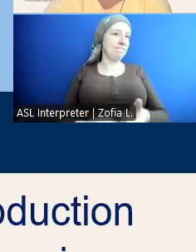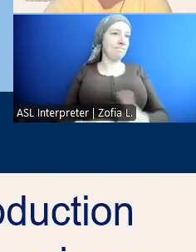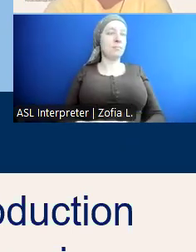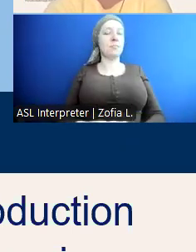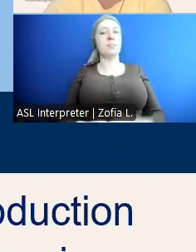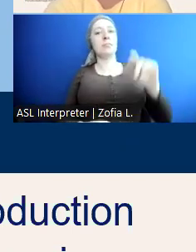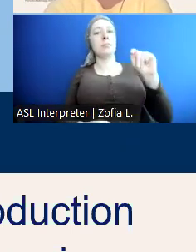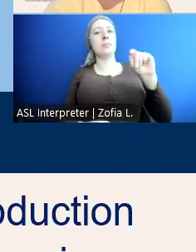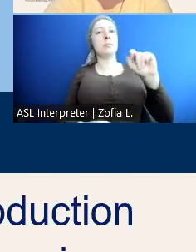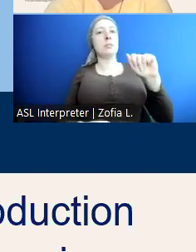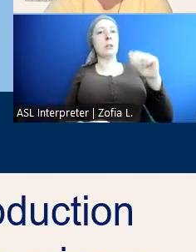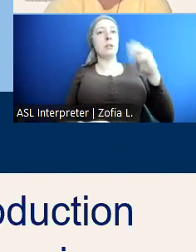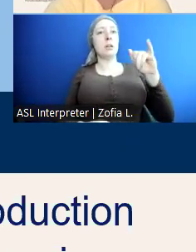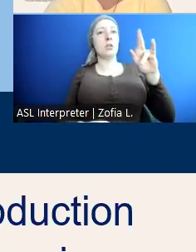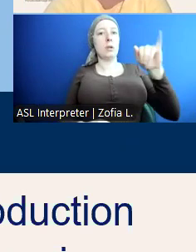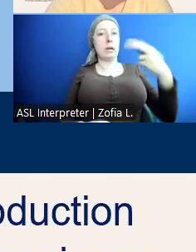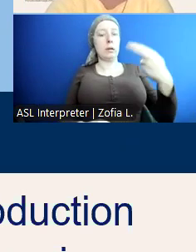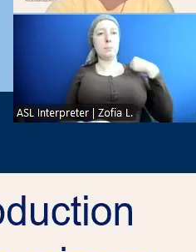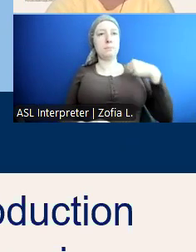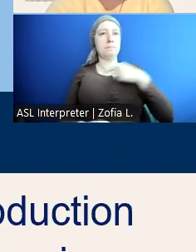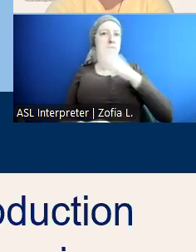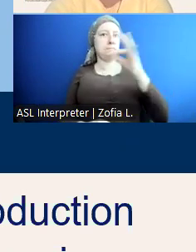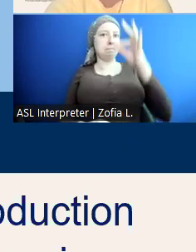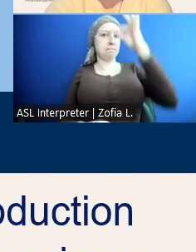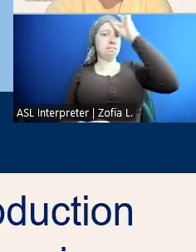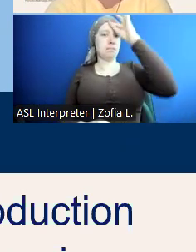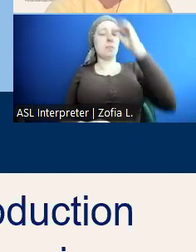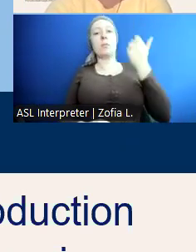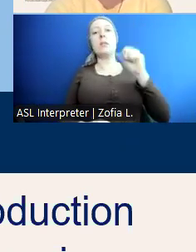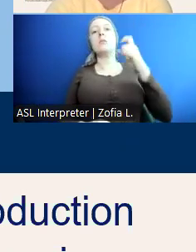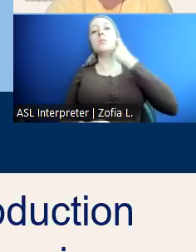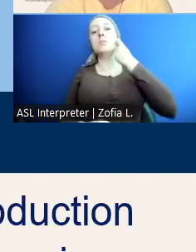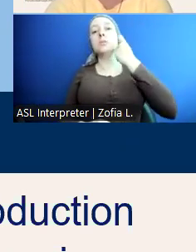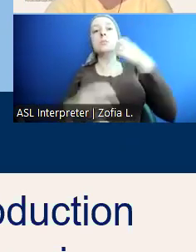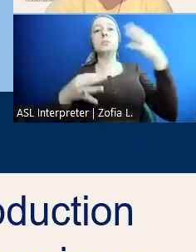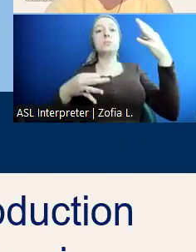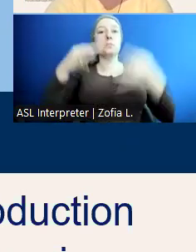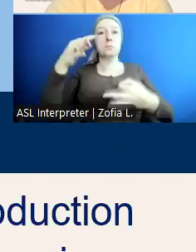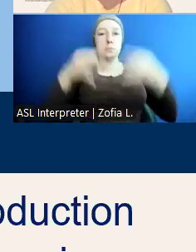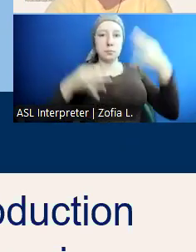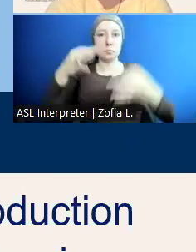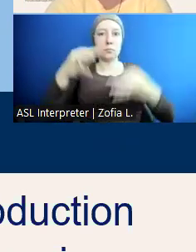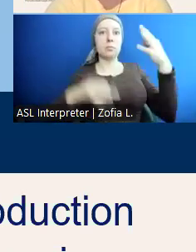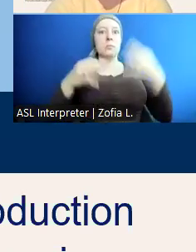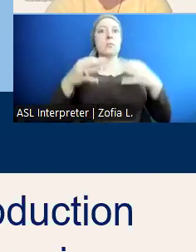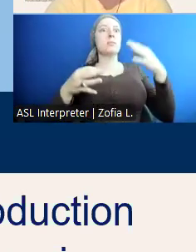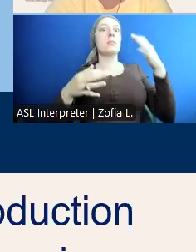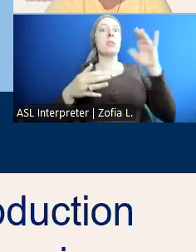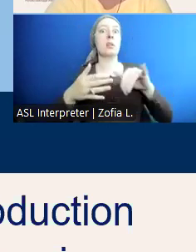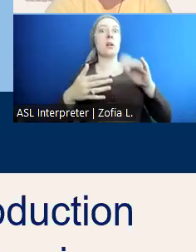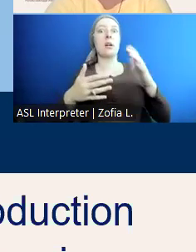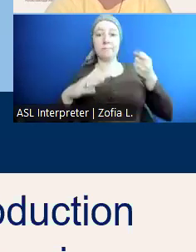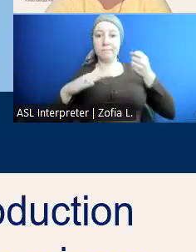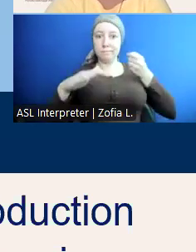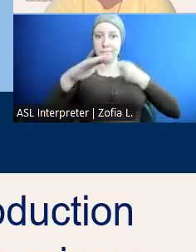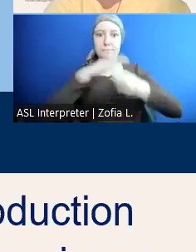Tahereh, we do not know of any recent prosecution that has been brought under forced marriage